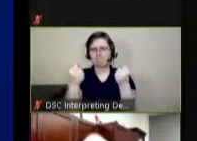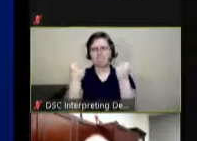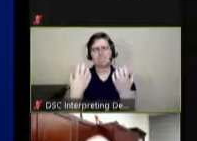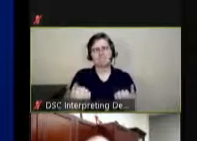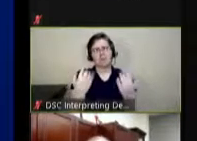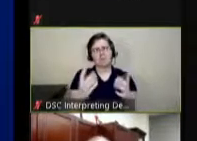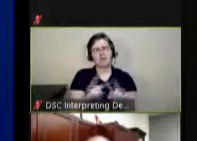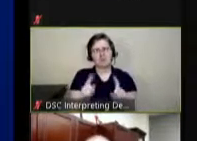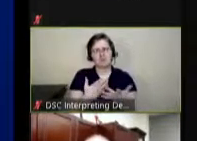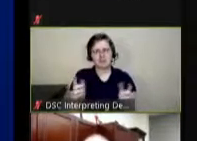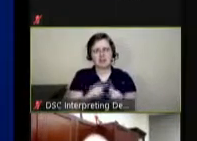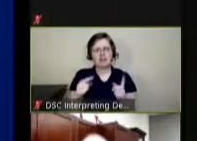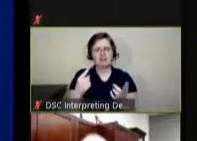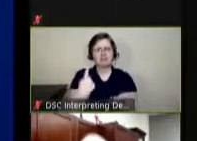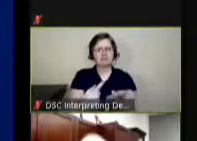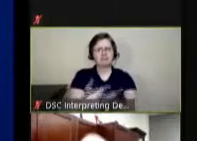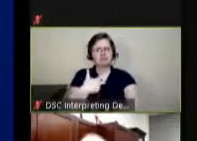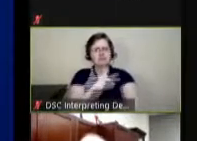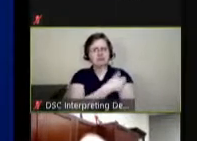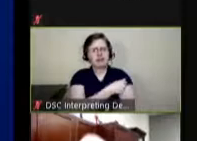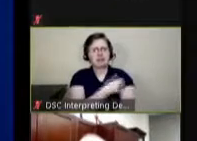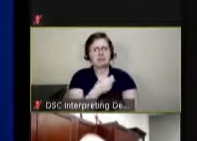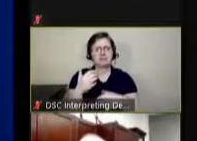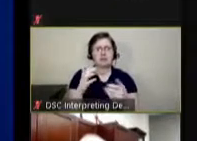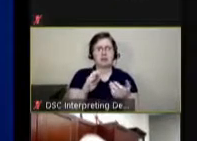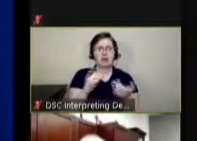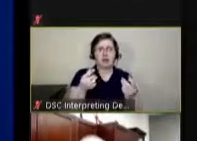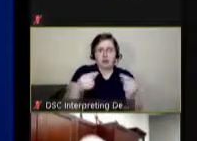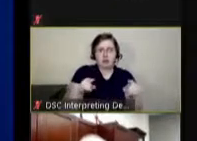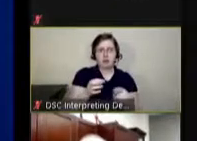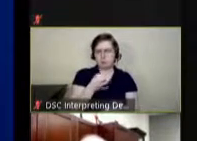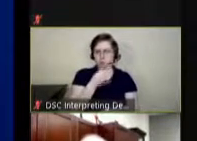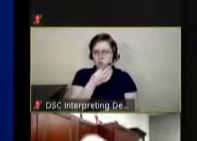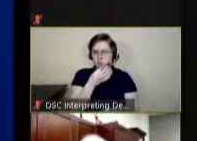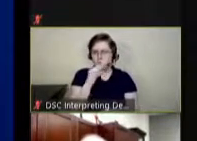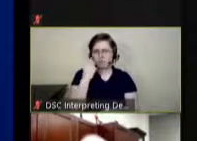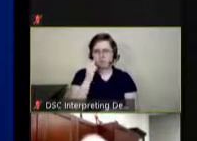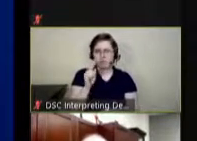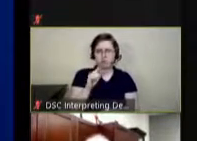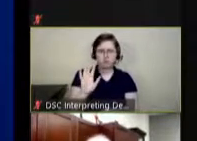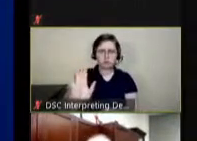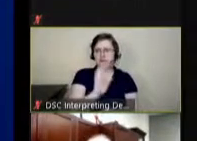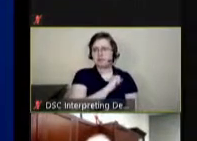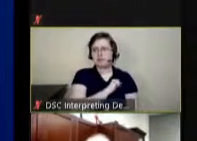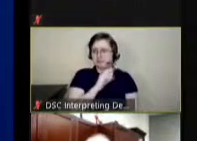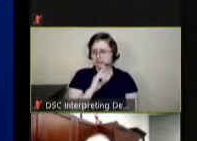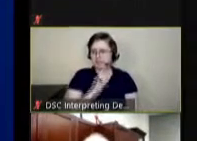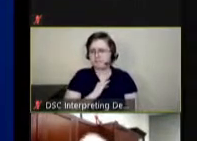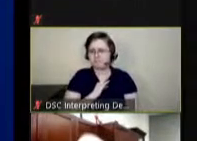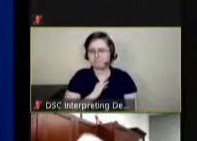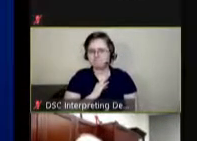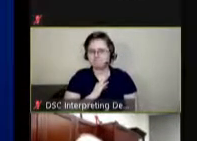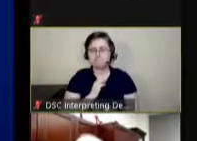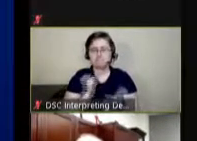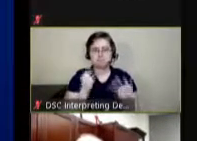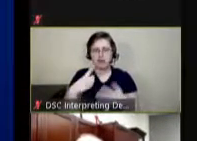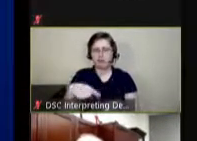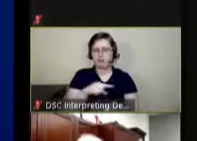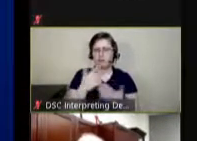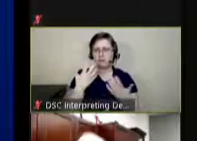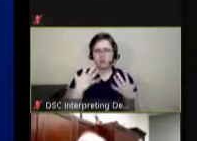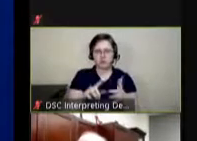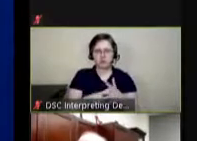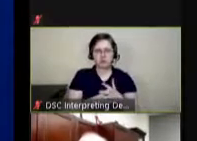talking about the vaccinations that are coming down here soon for their staff. And many of them have already